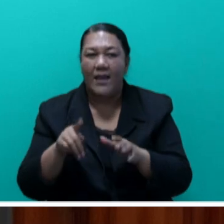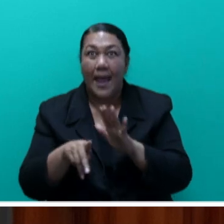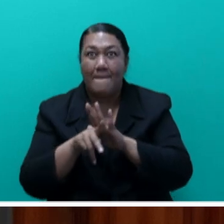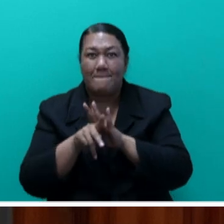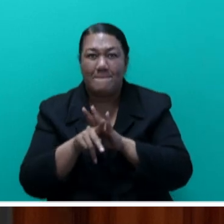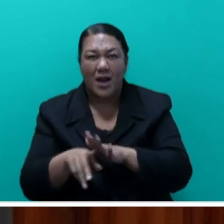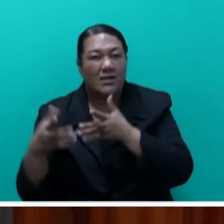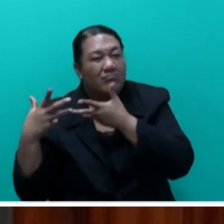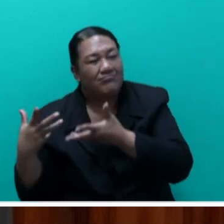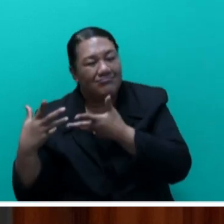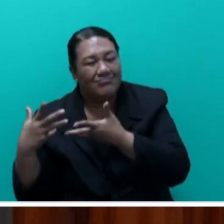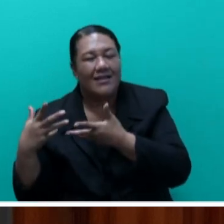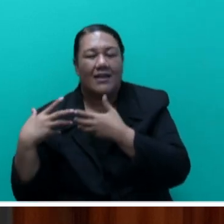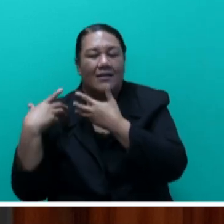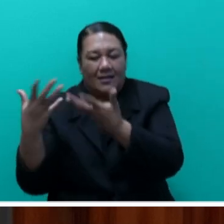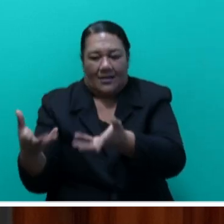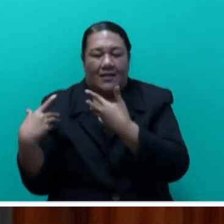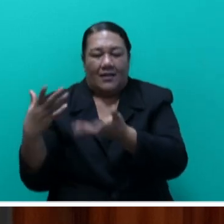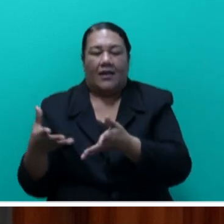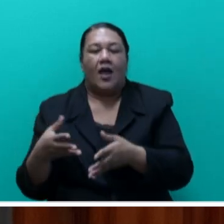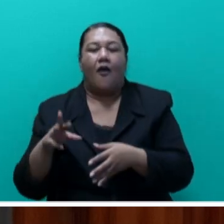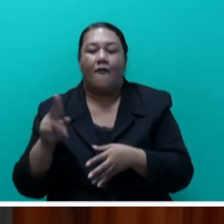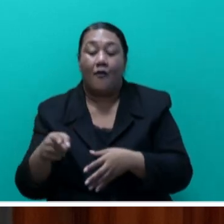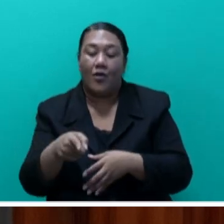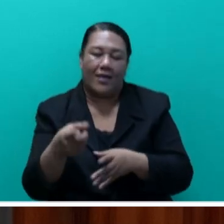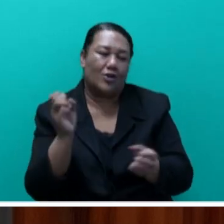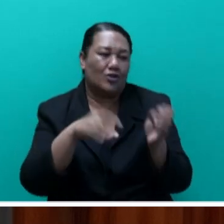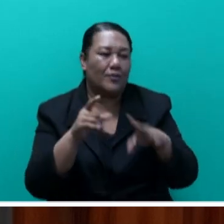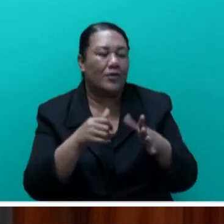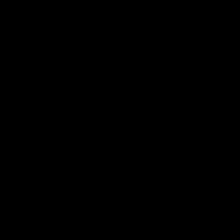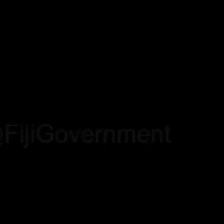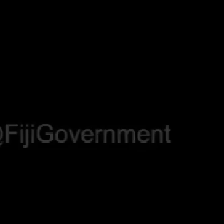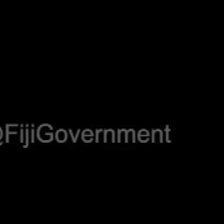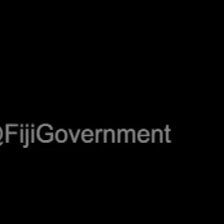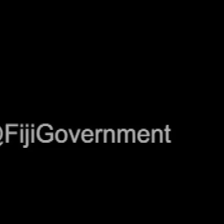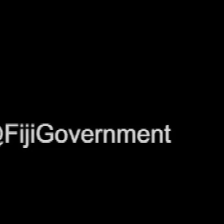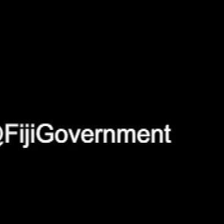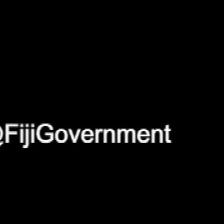Thank you for your attention and the opportunity to speak, Honorable Speaker.